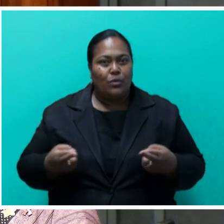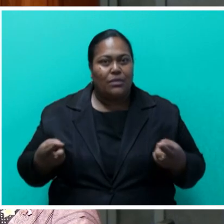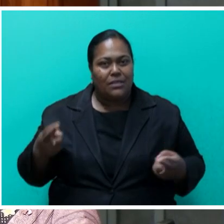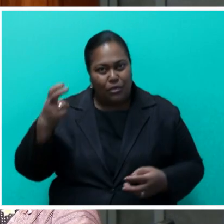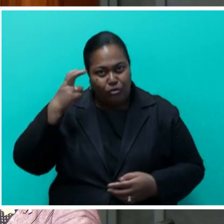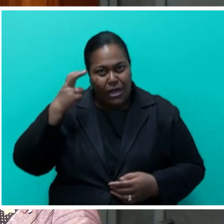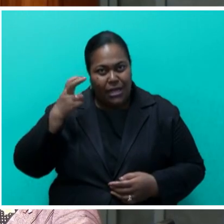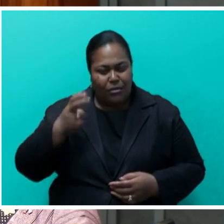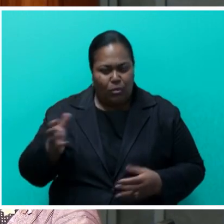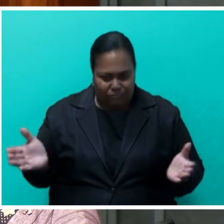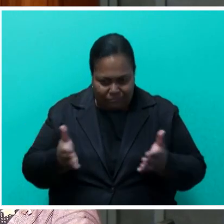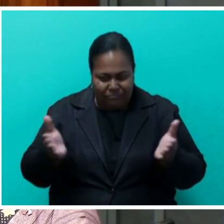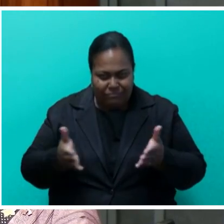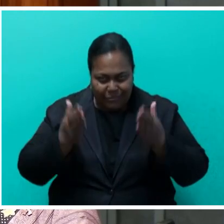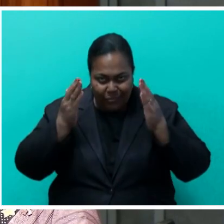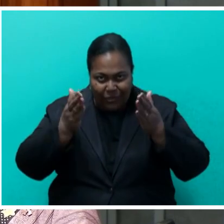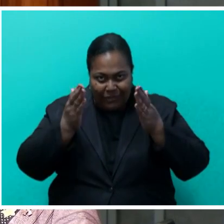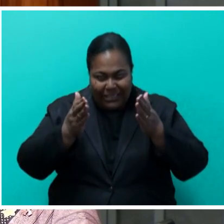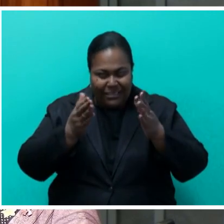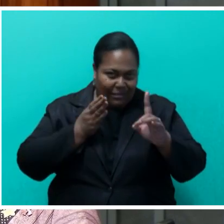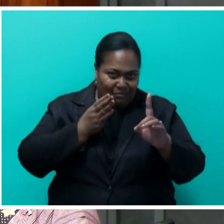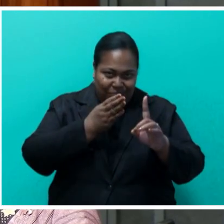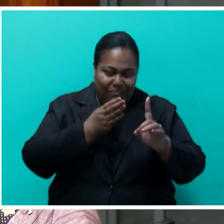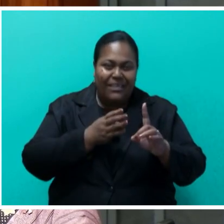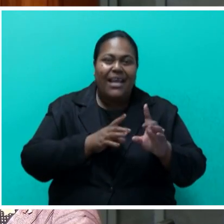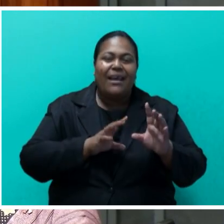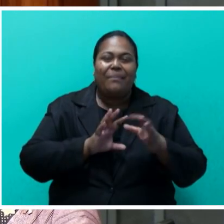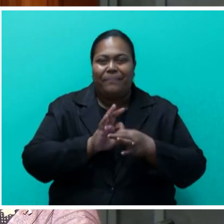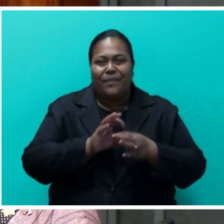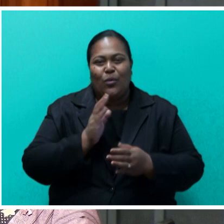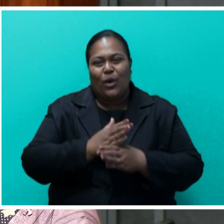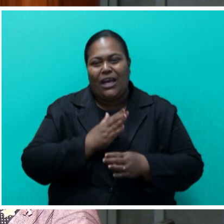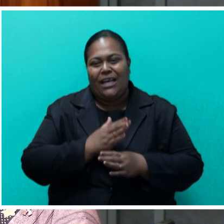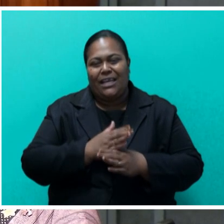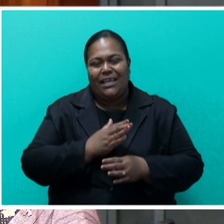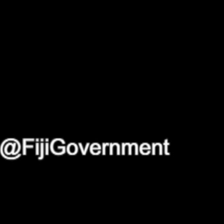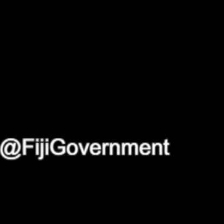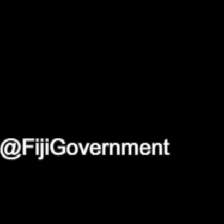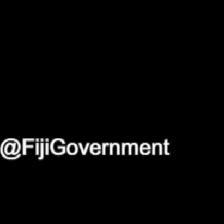to keep them motivated and engaged in their profession. Thank you, sir.